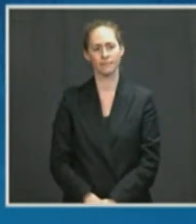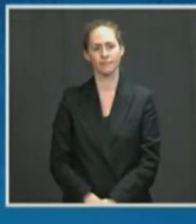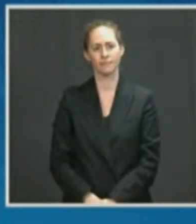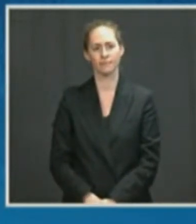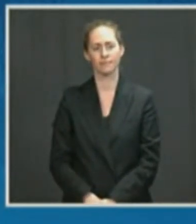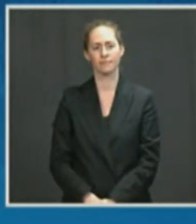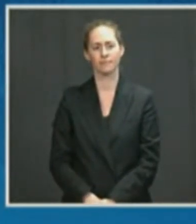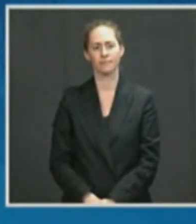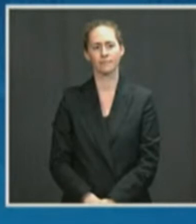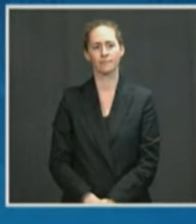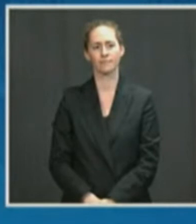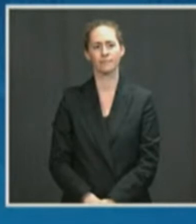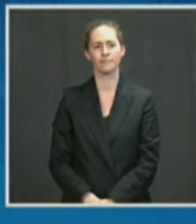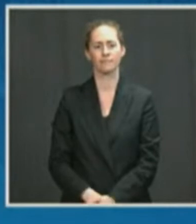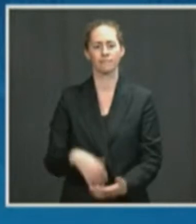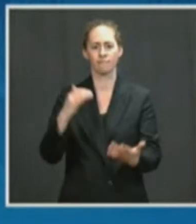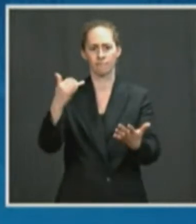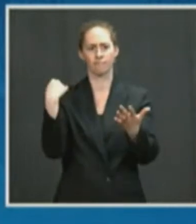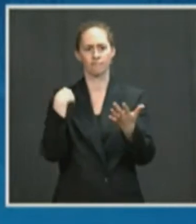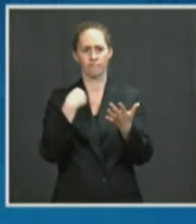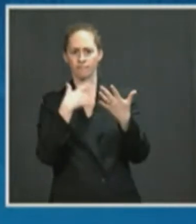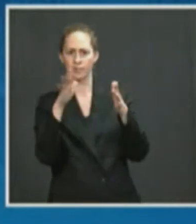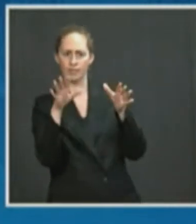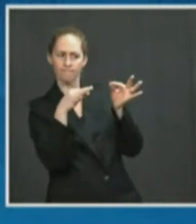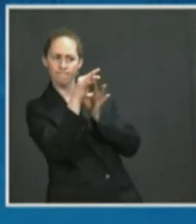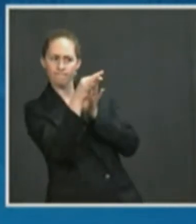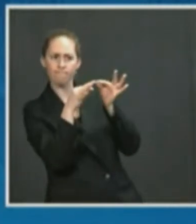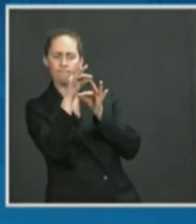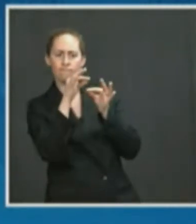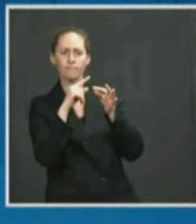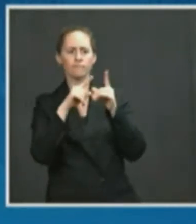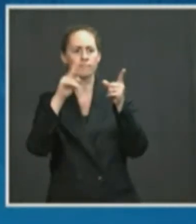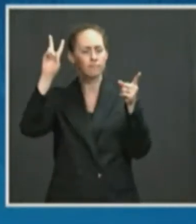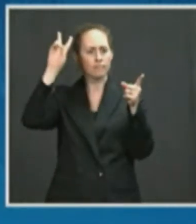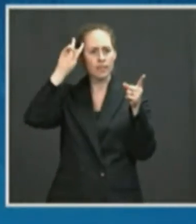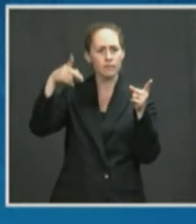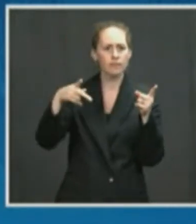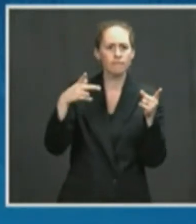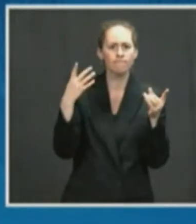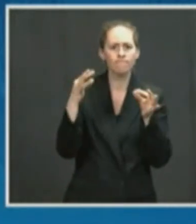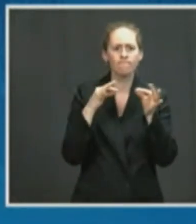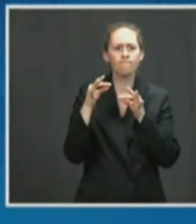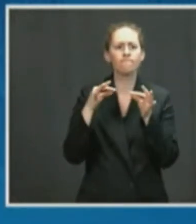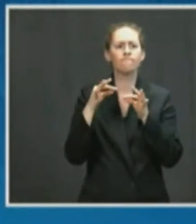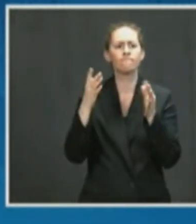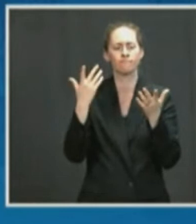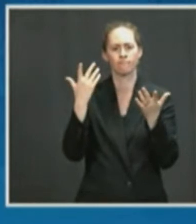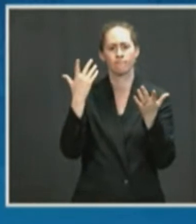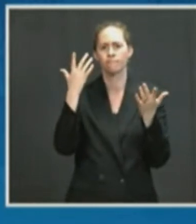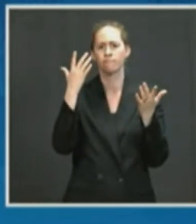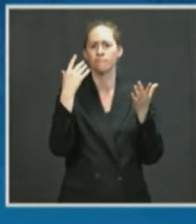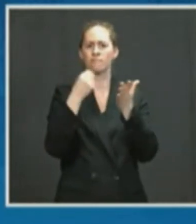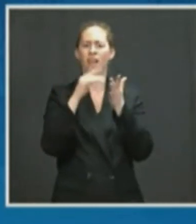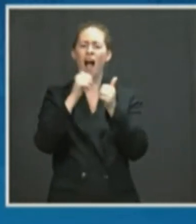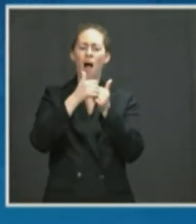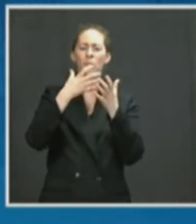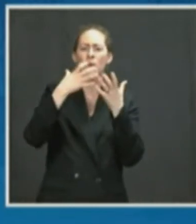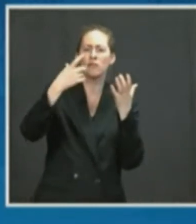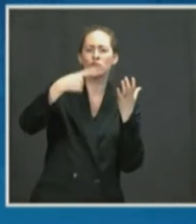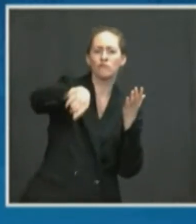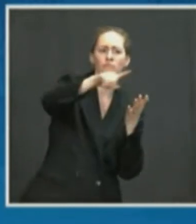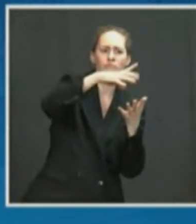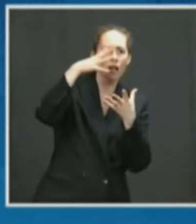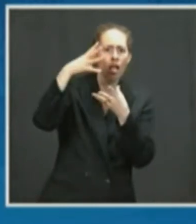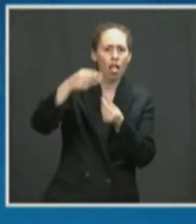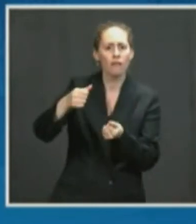President about the causes that lead to migration. And it has been determined that the number of people who are